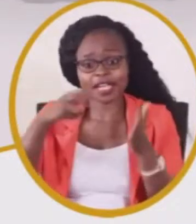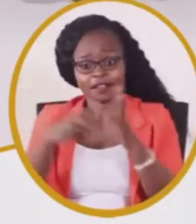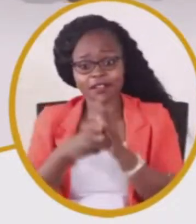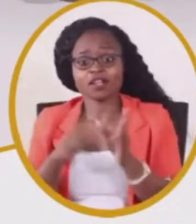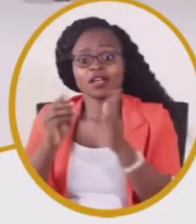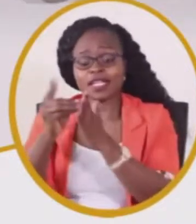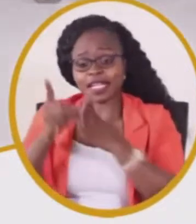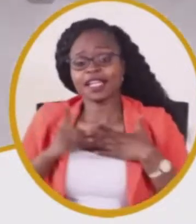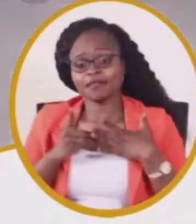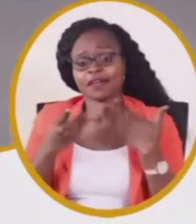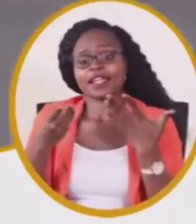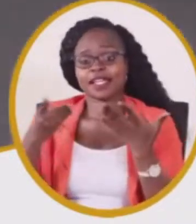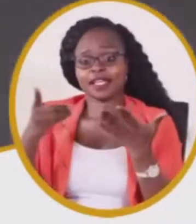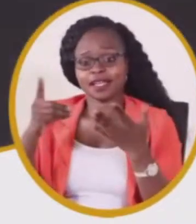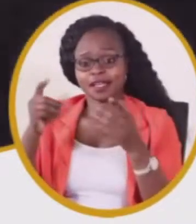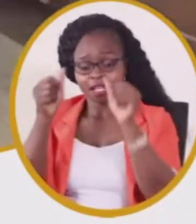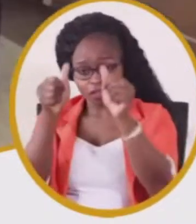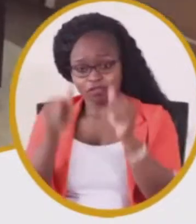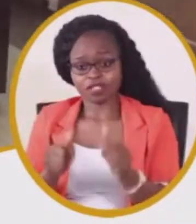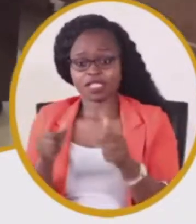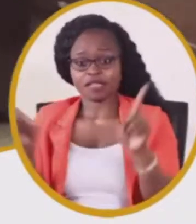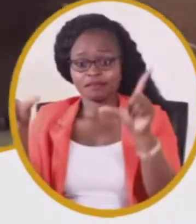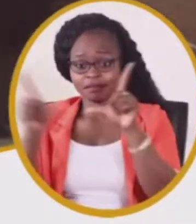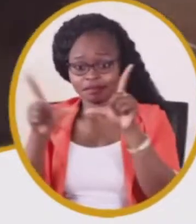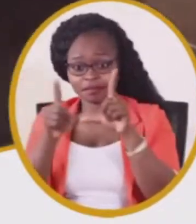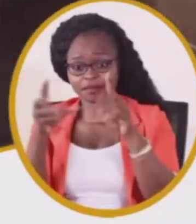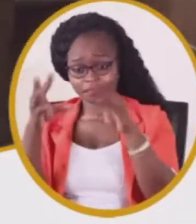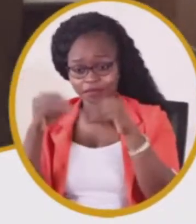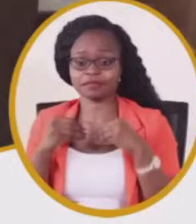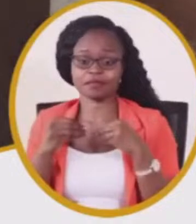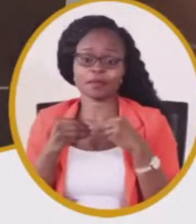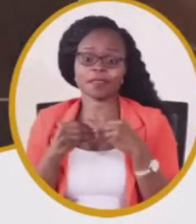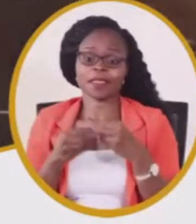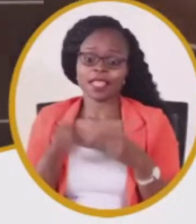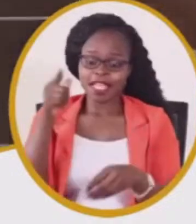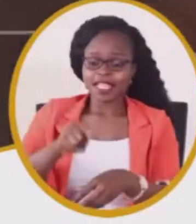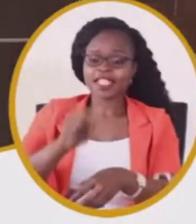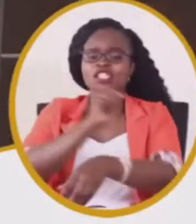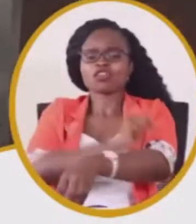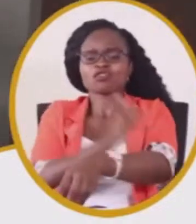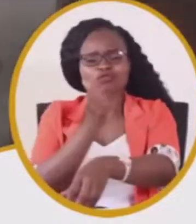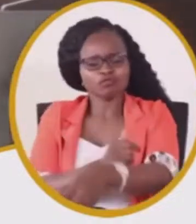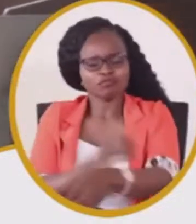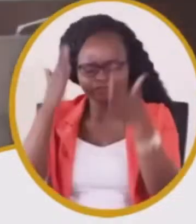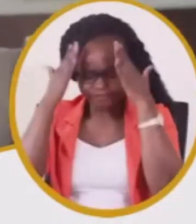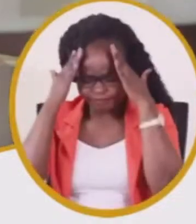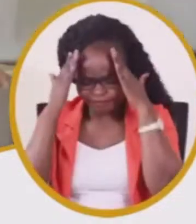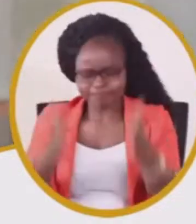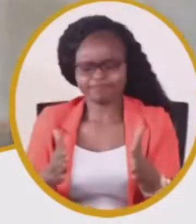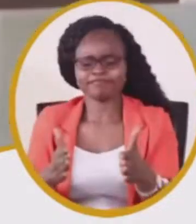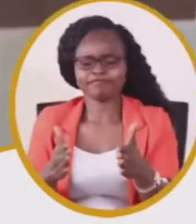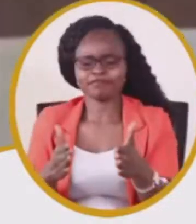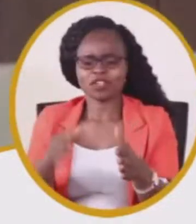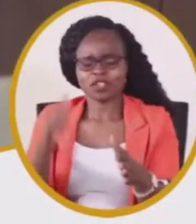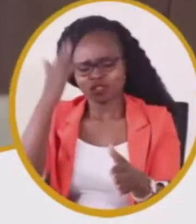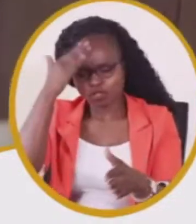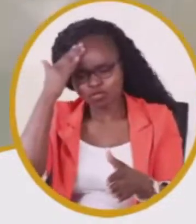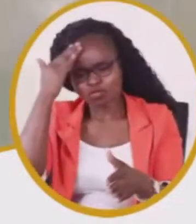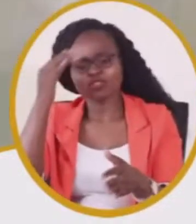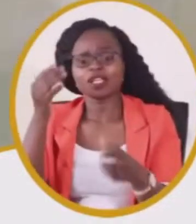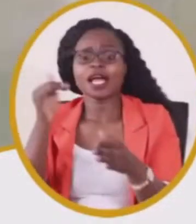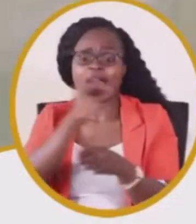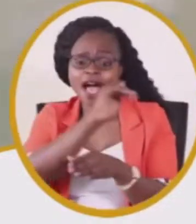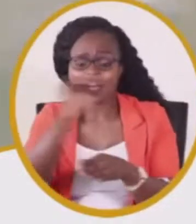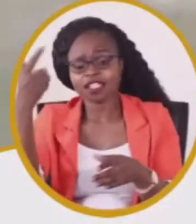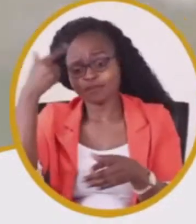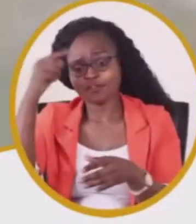delivery notes, and acceptance certificates. The authority is committed to acknowledging correspondences and requests for information